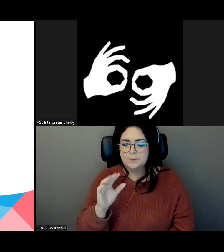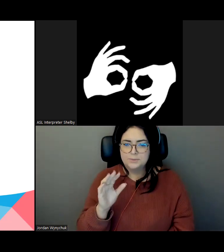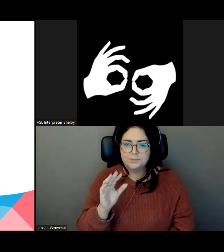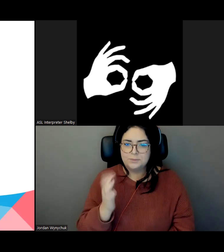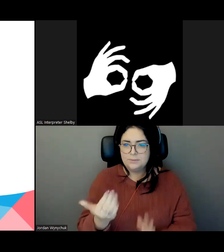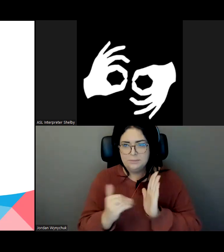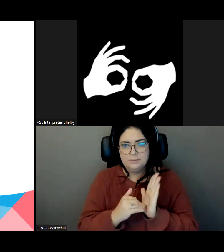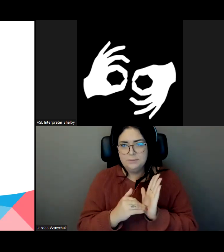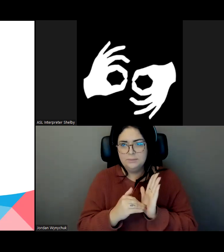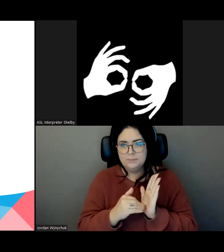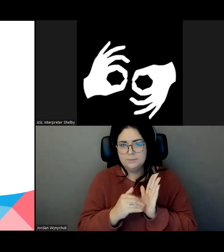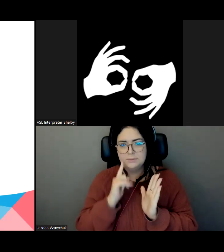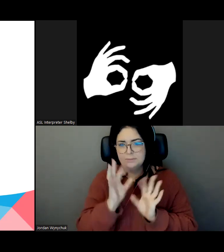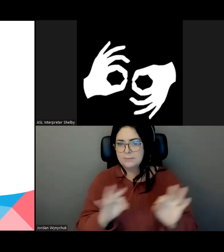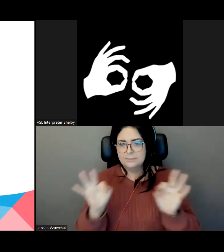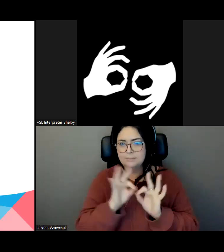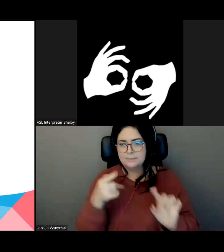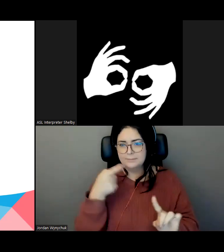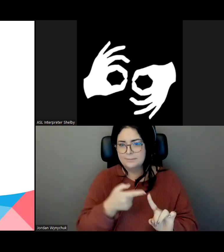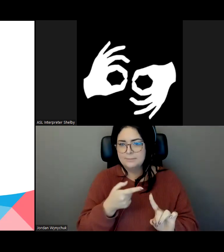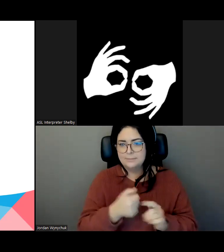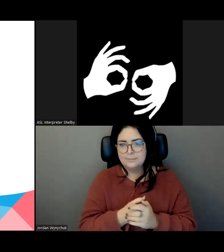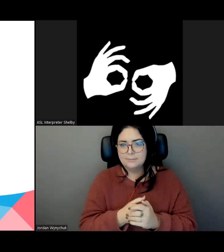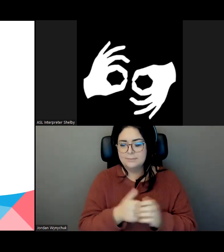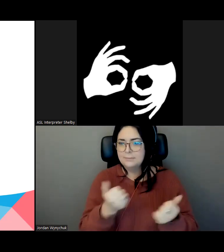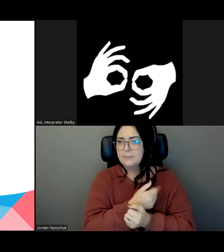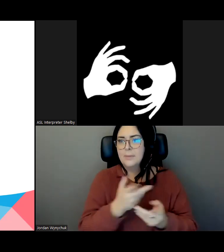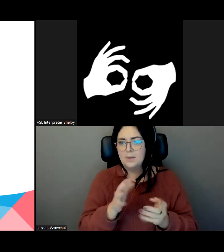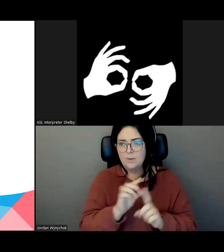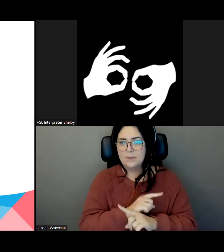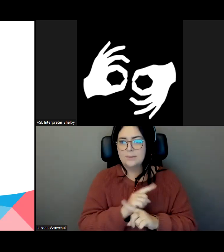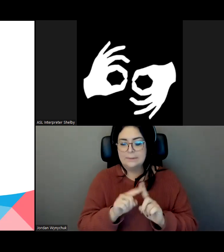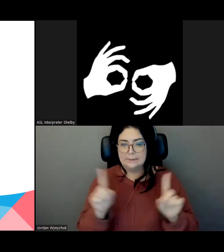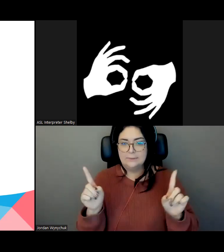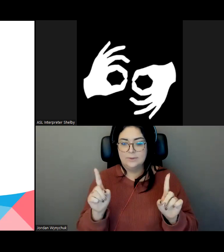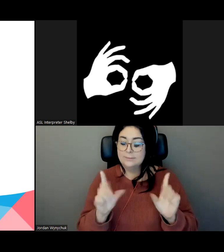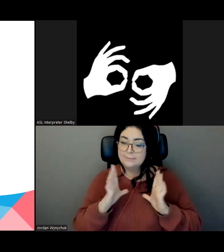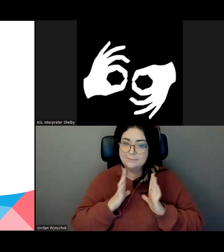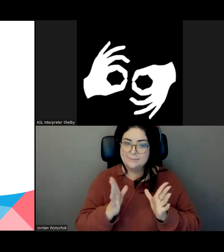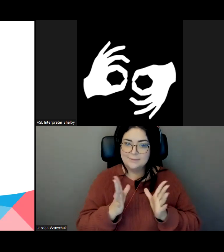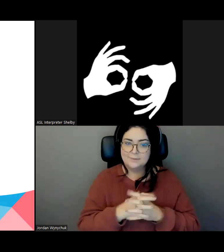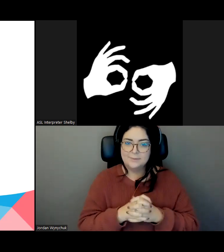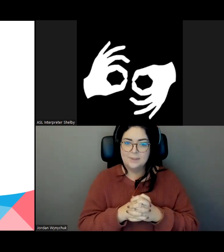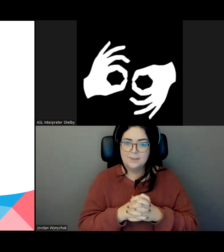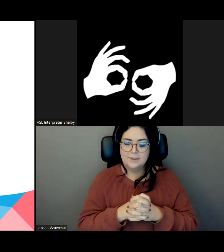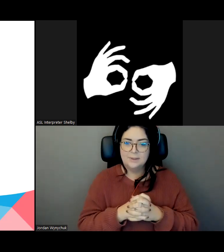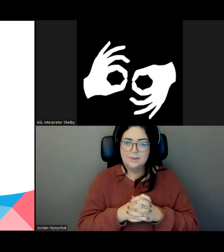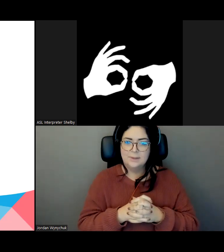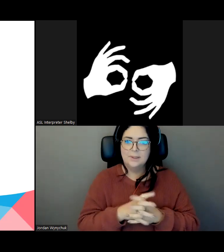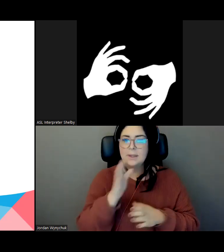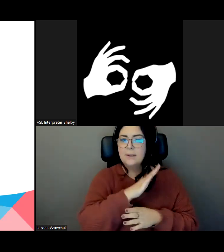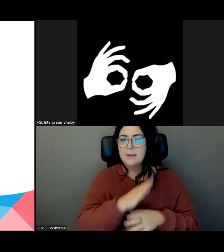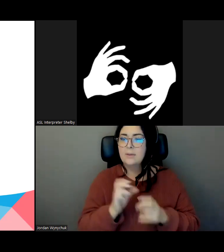that's really a really important point to make. Everyone's different, and that's okay. Don't post photos